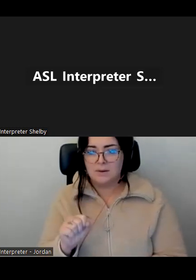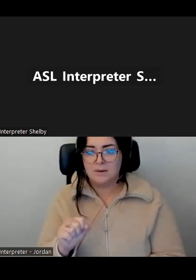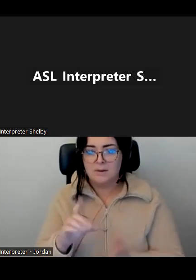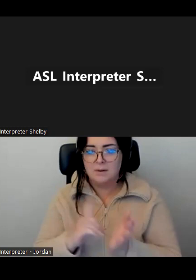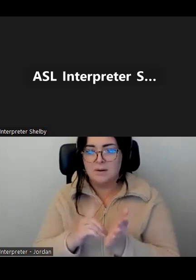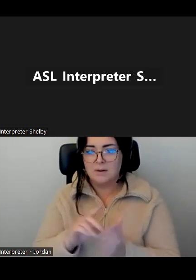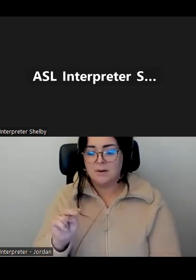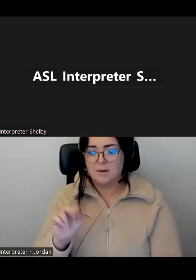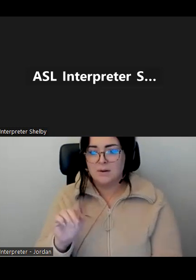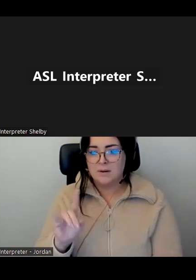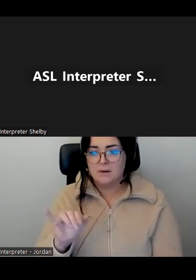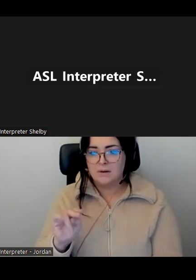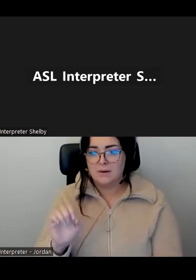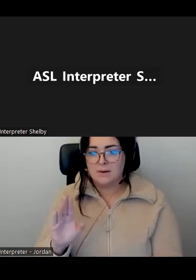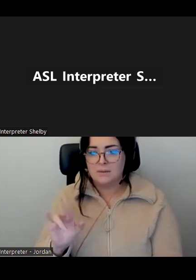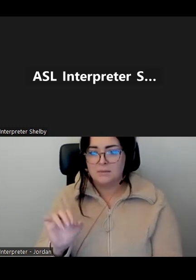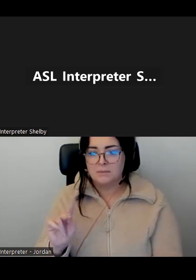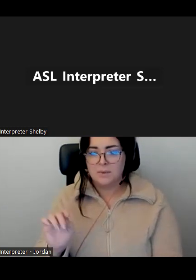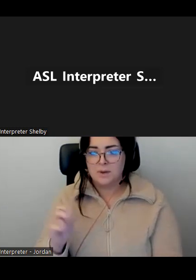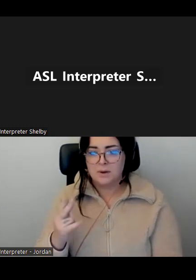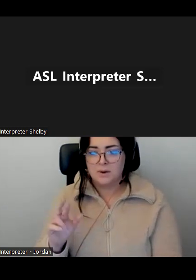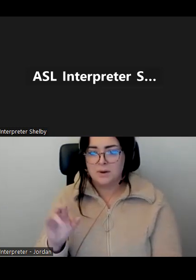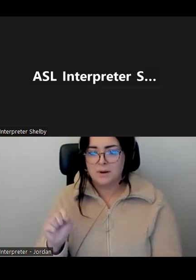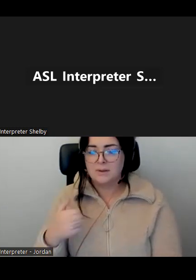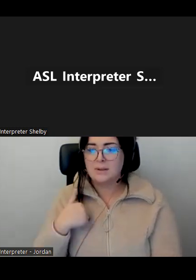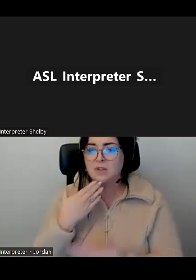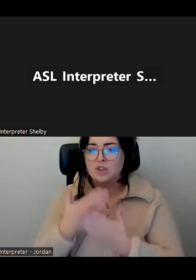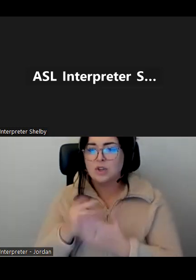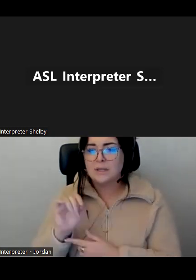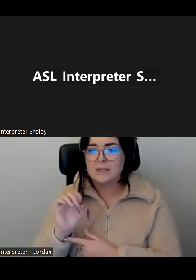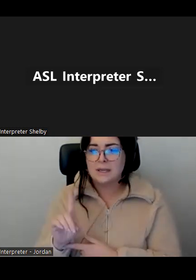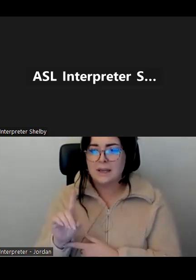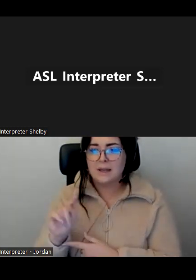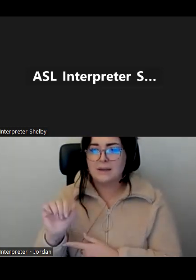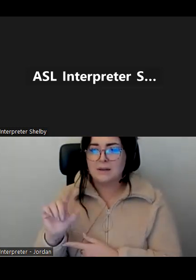Burke Harris also has great TED Talk about ACEs. That's